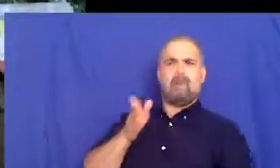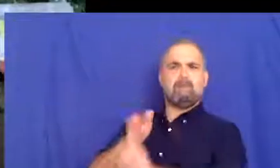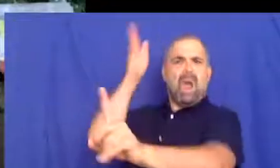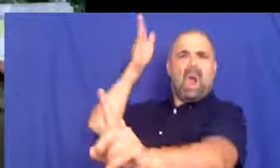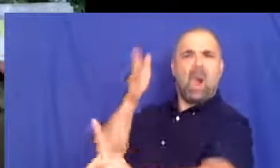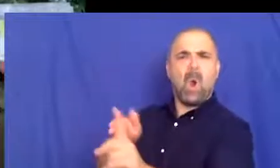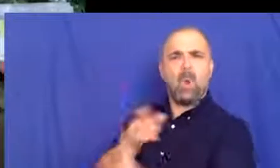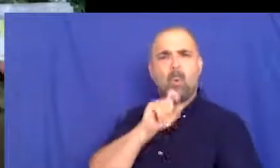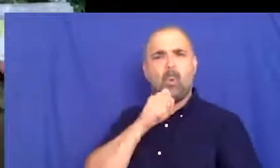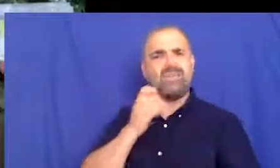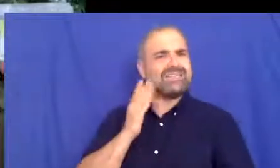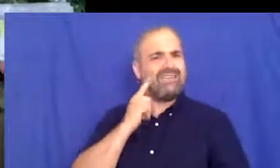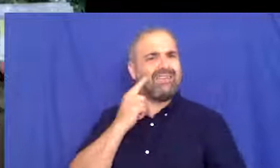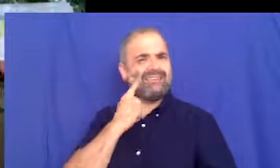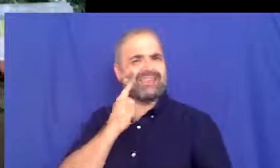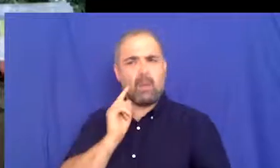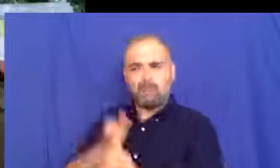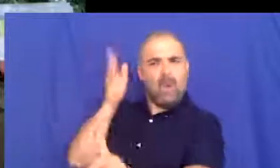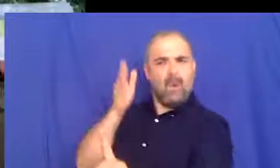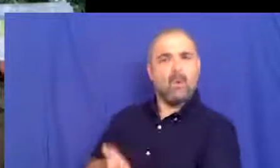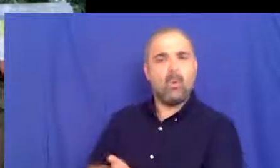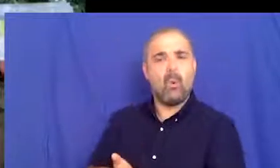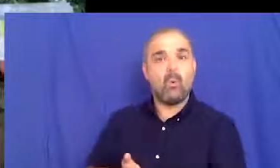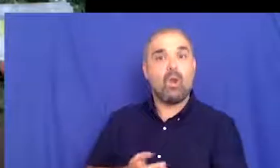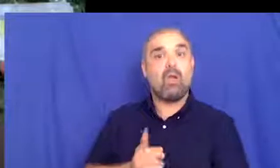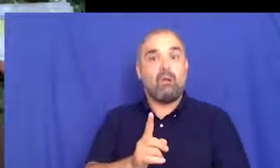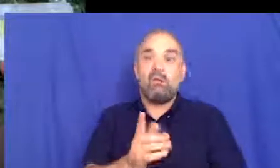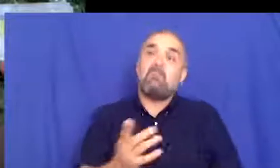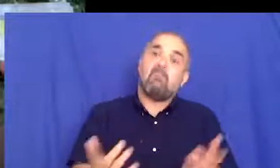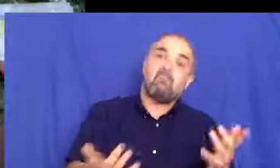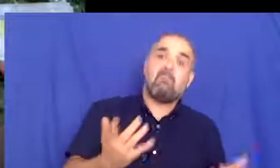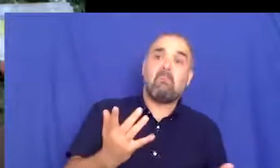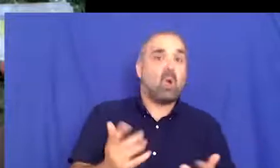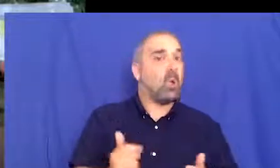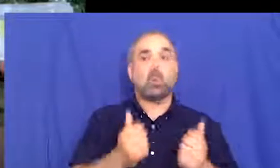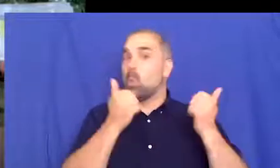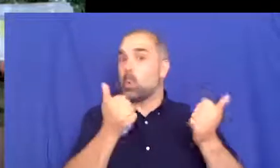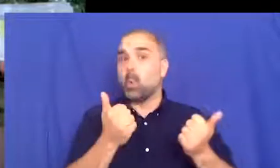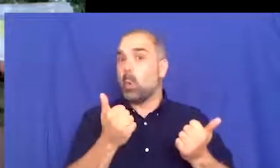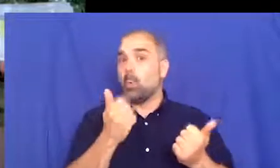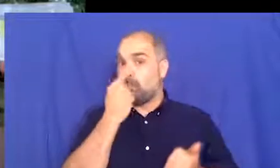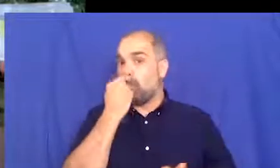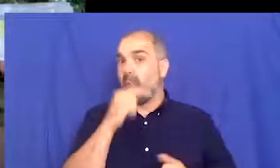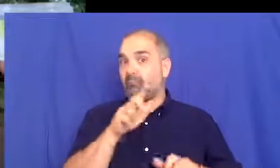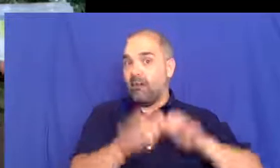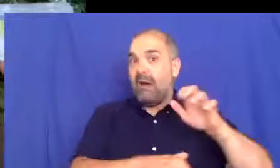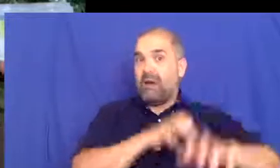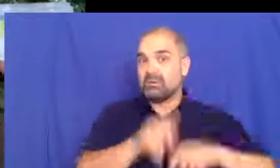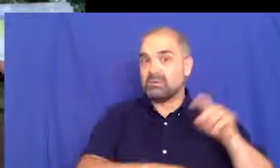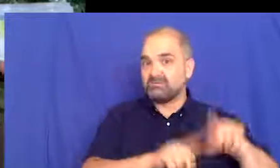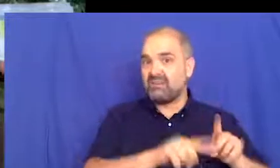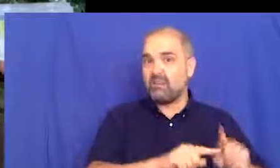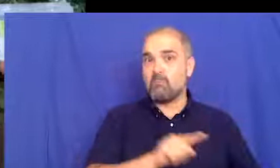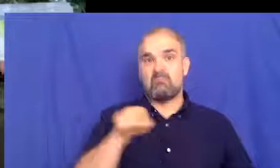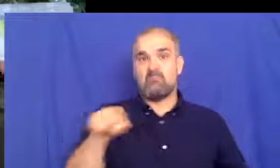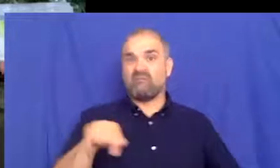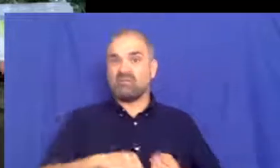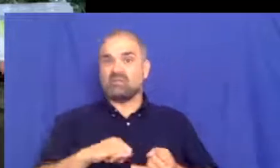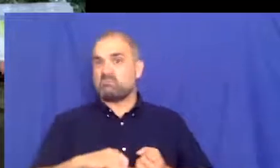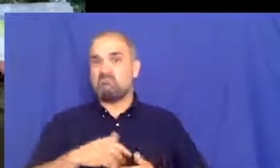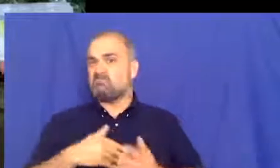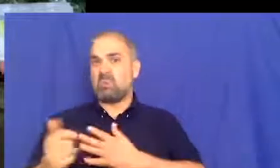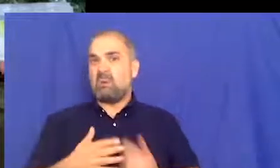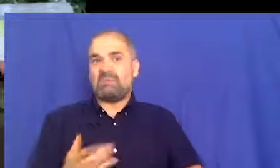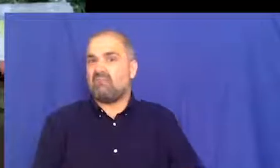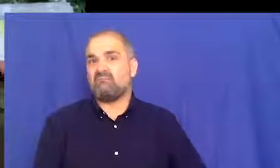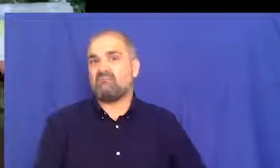you think with this big white stripe in the middle, she'd actually stand out. And normally, that's not good for animals to have a big standout colour. But for the